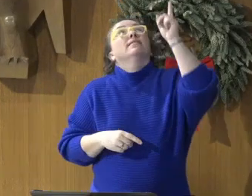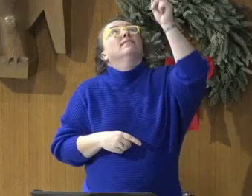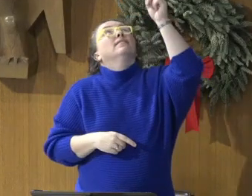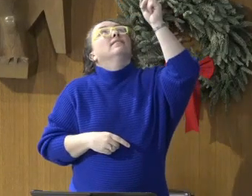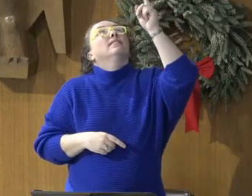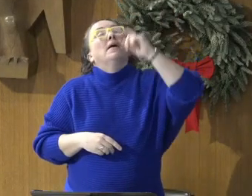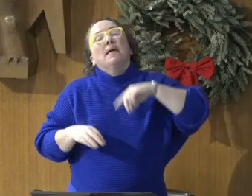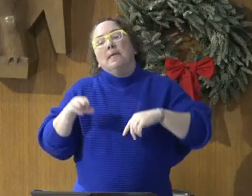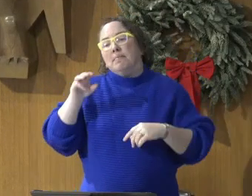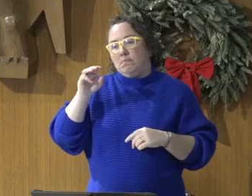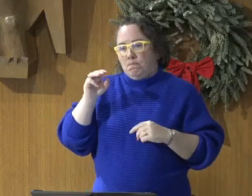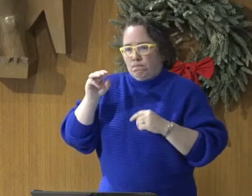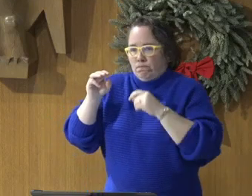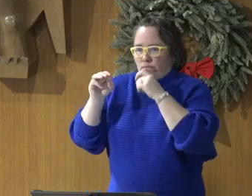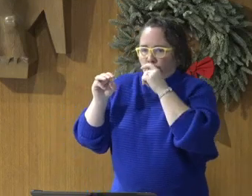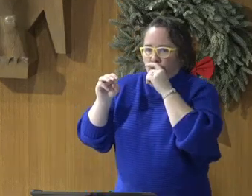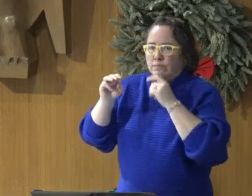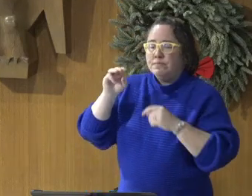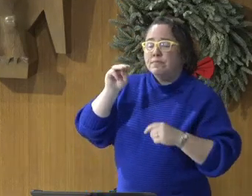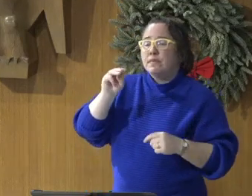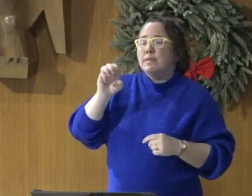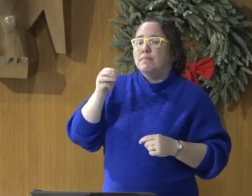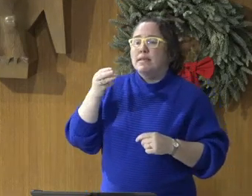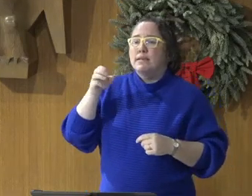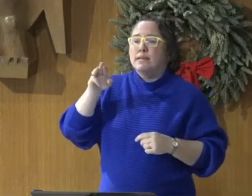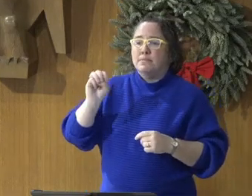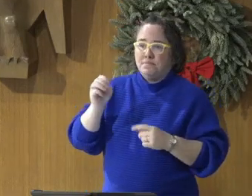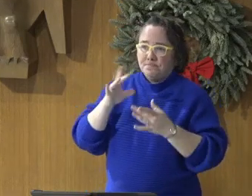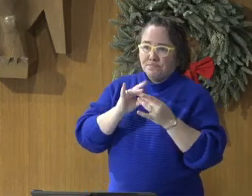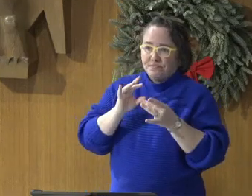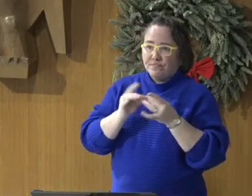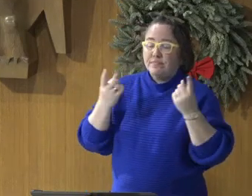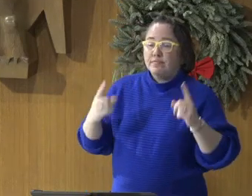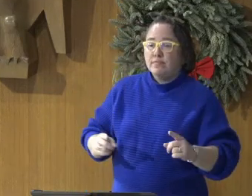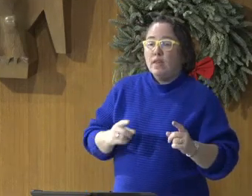came after the three wise men bringing fresh diapers,